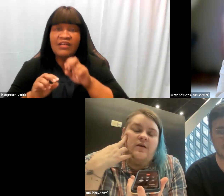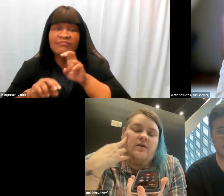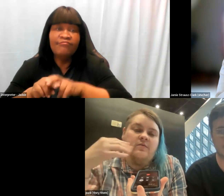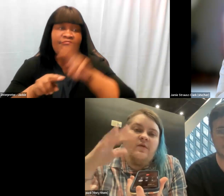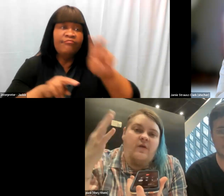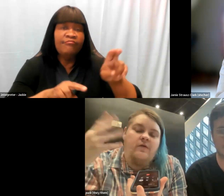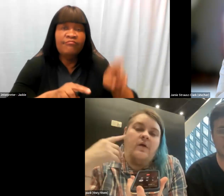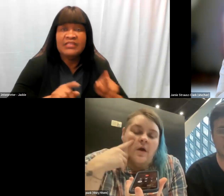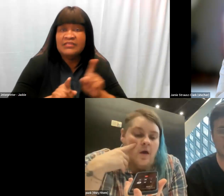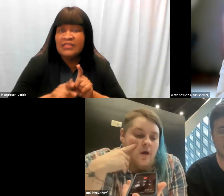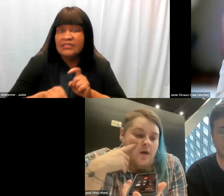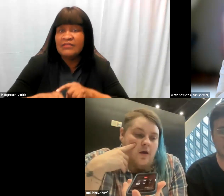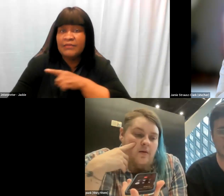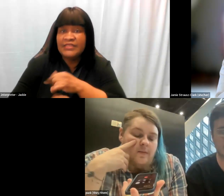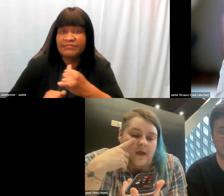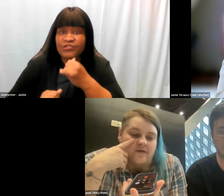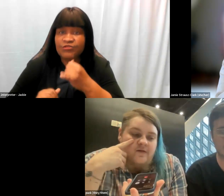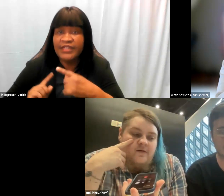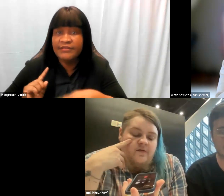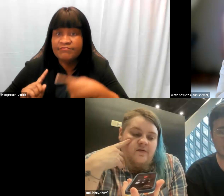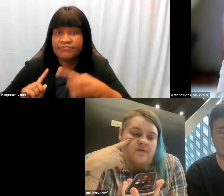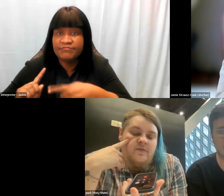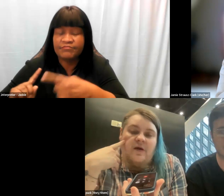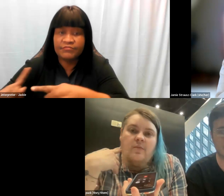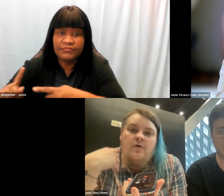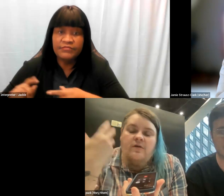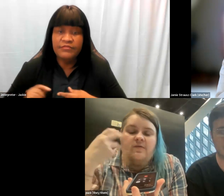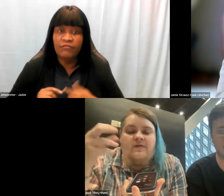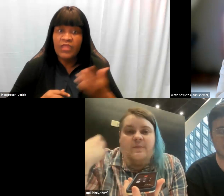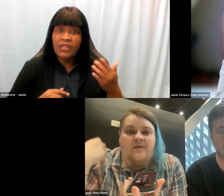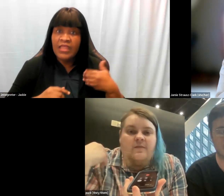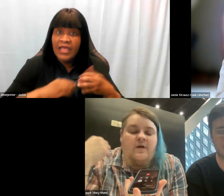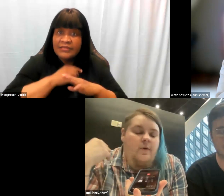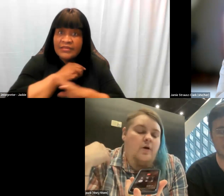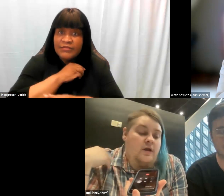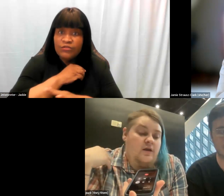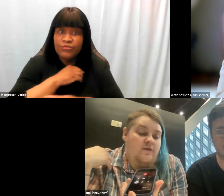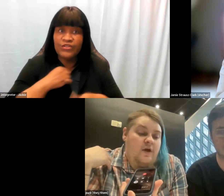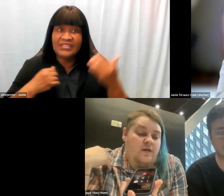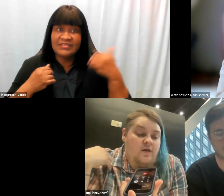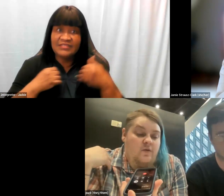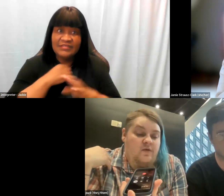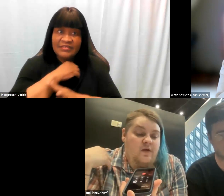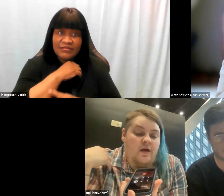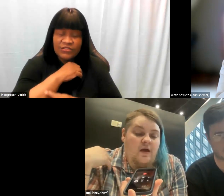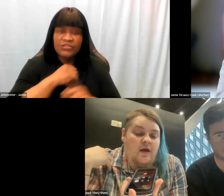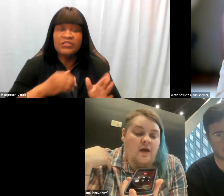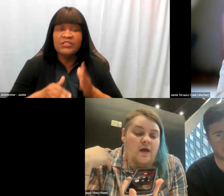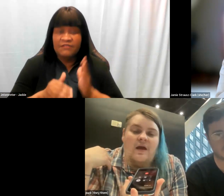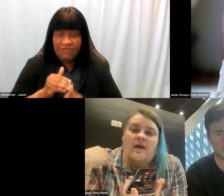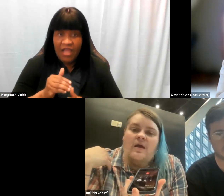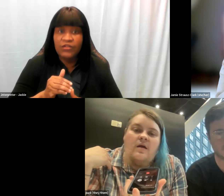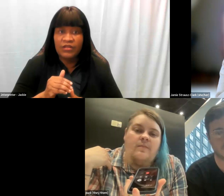drank and cycles. Last September, this past September, he finally was